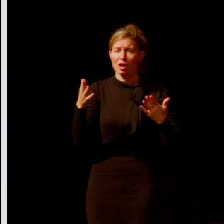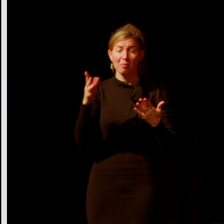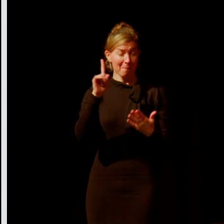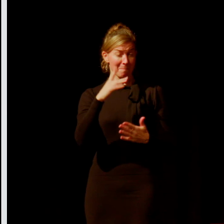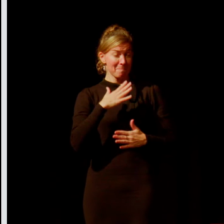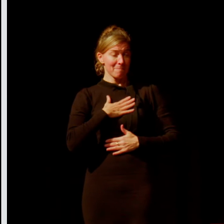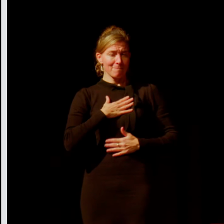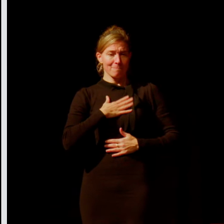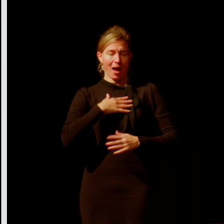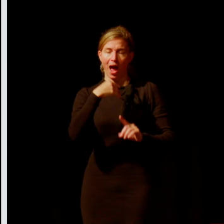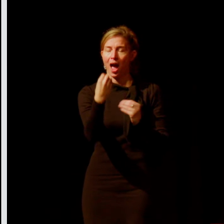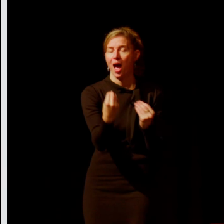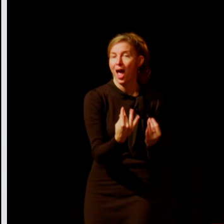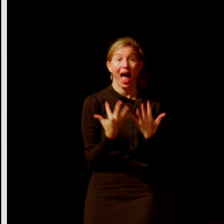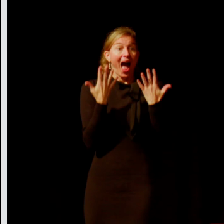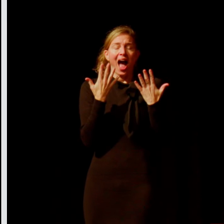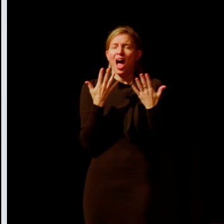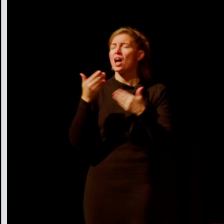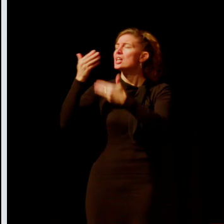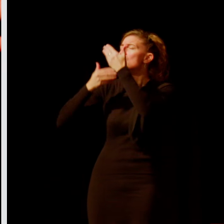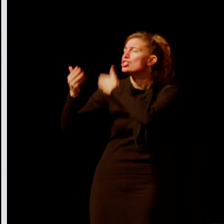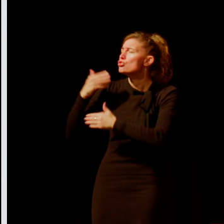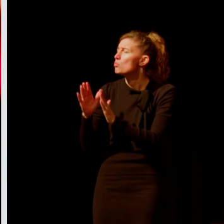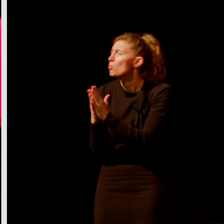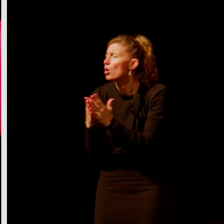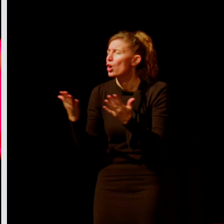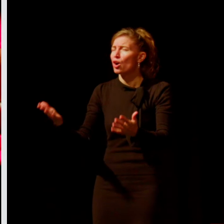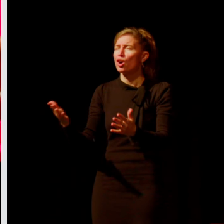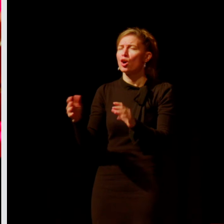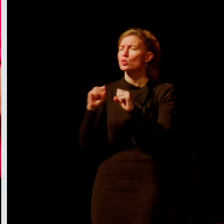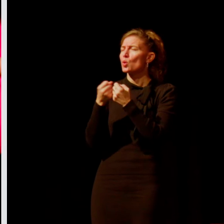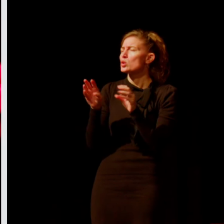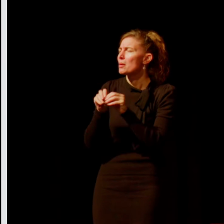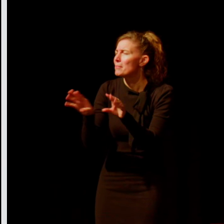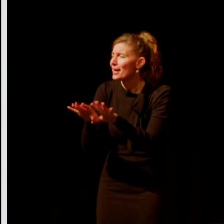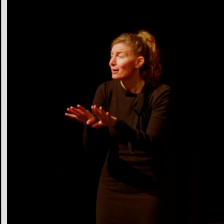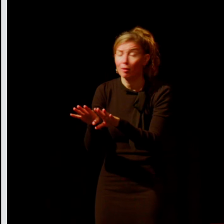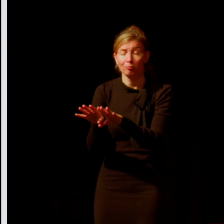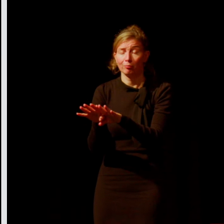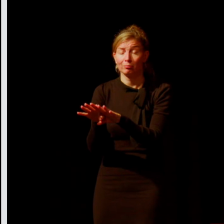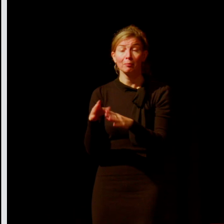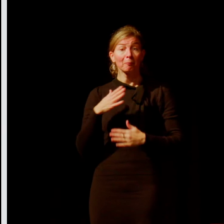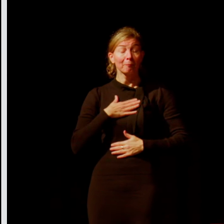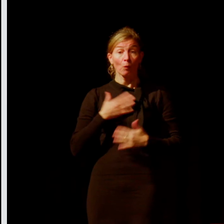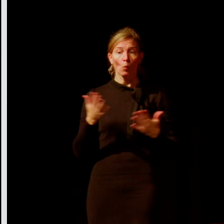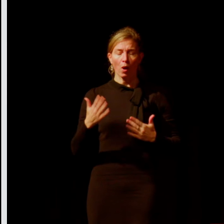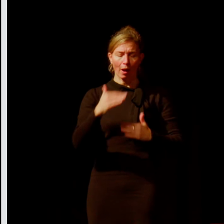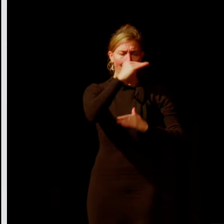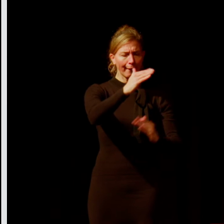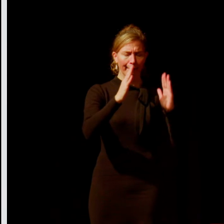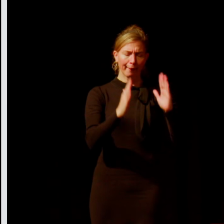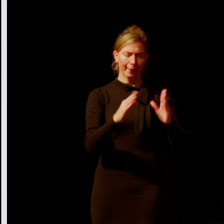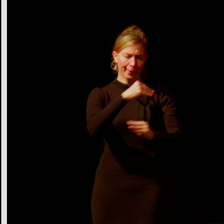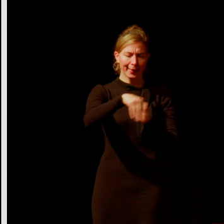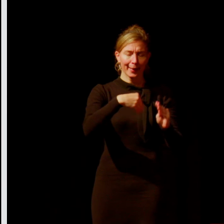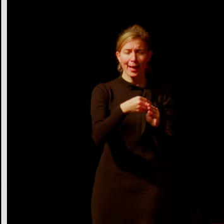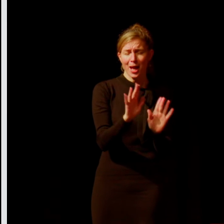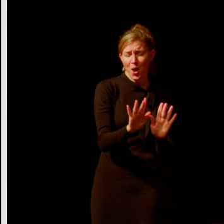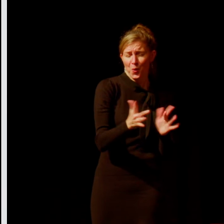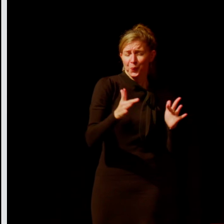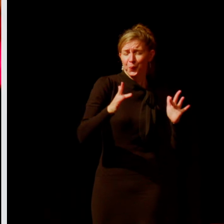for me, my most transformative moment didn't come from a history book or social media. It came wrapped in